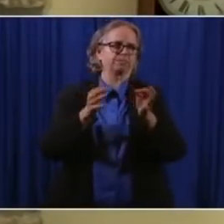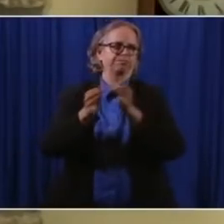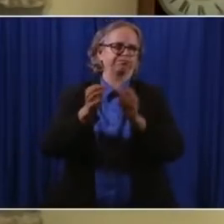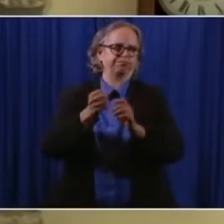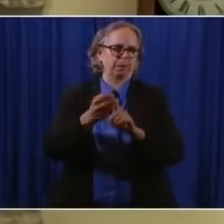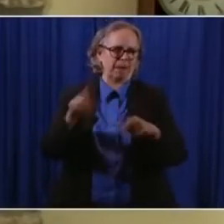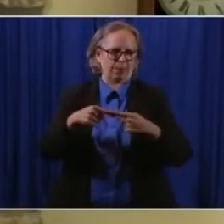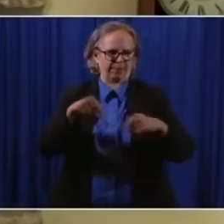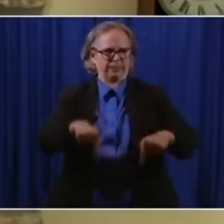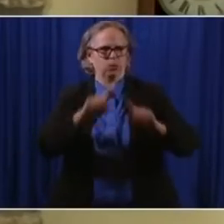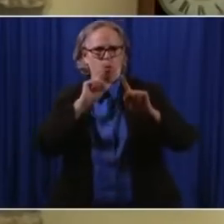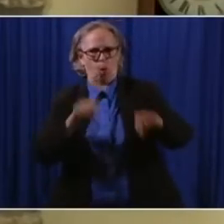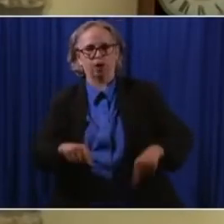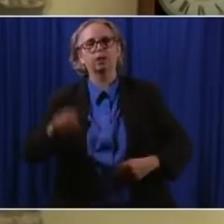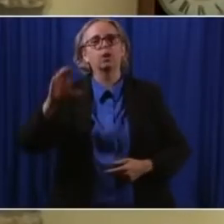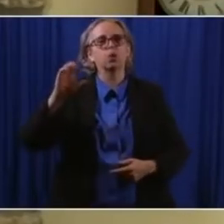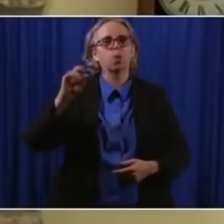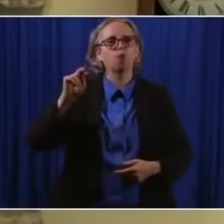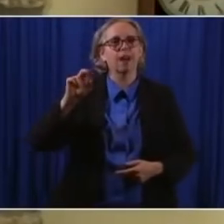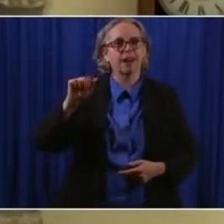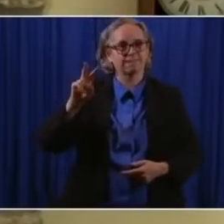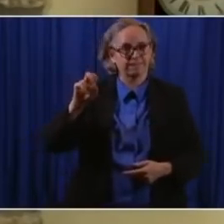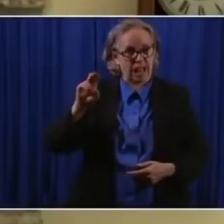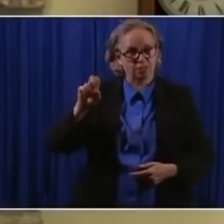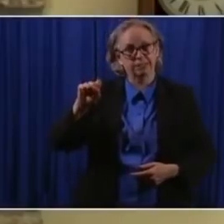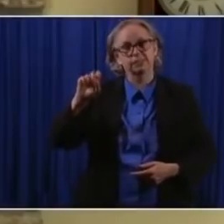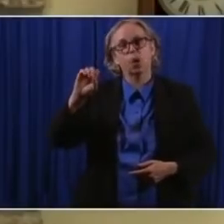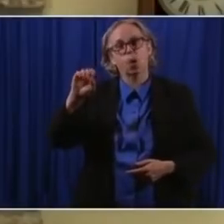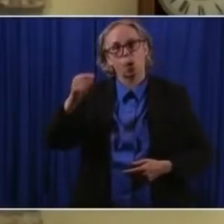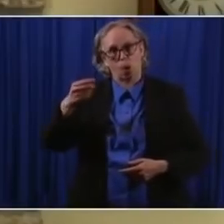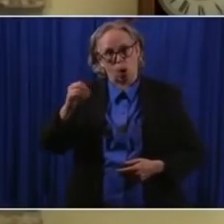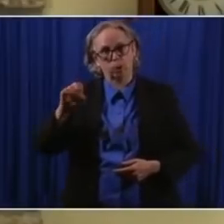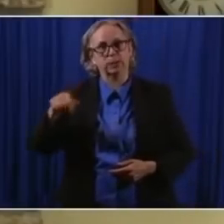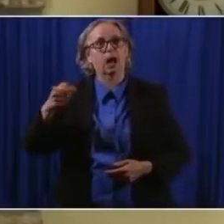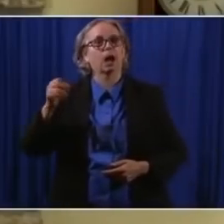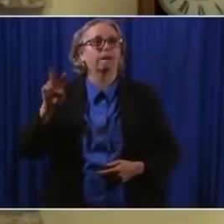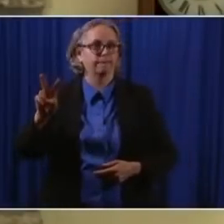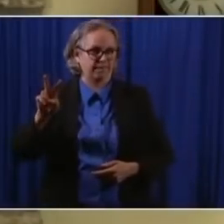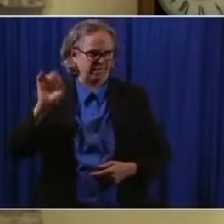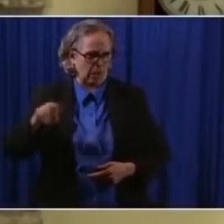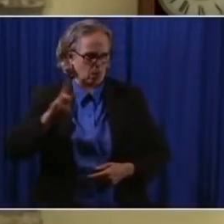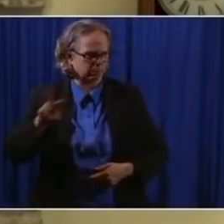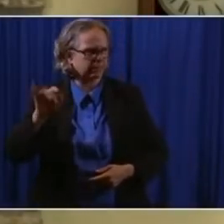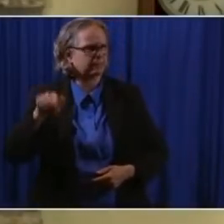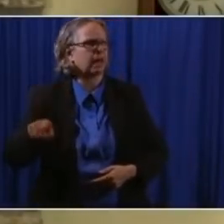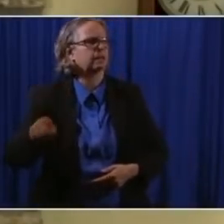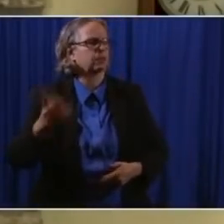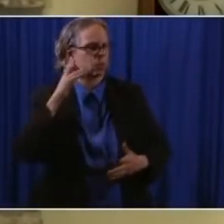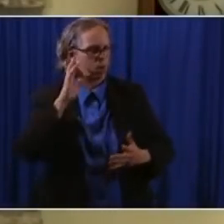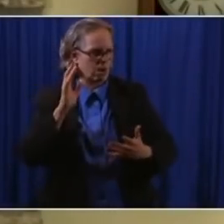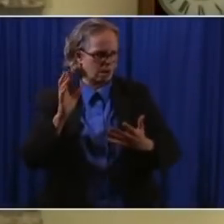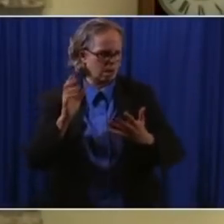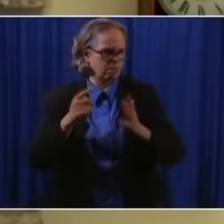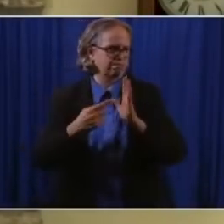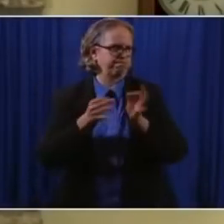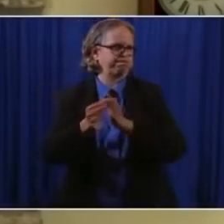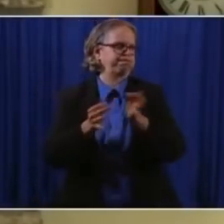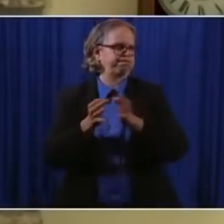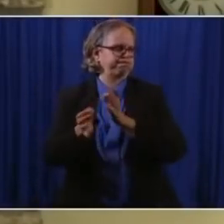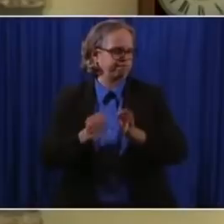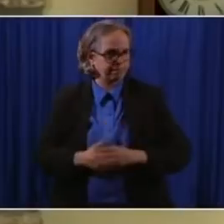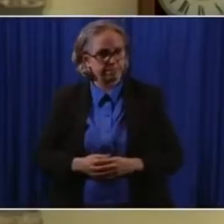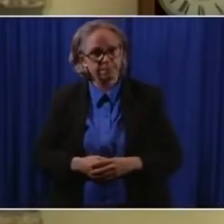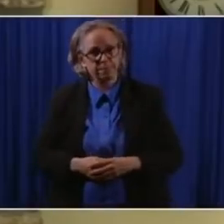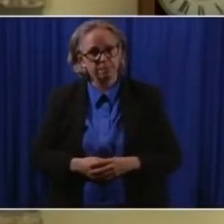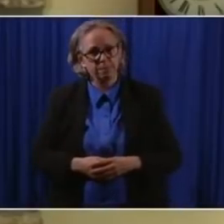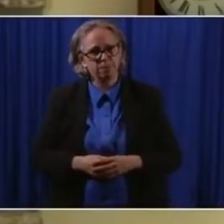coronavirus.ohio.gov. Let me now turn to the Attorney General. Not to the Attorney General. I've been thinking about the Attorney General today,